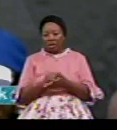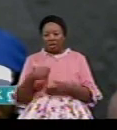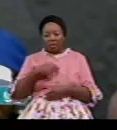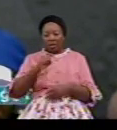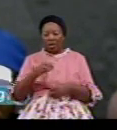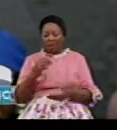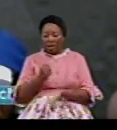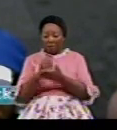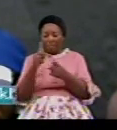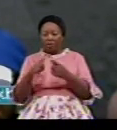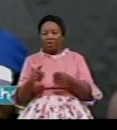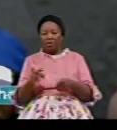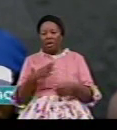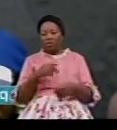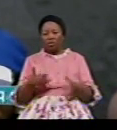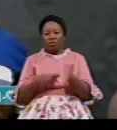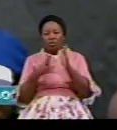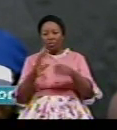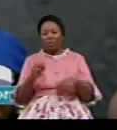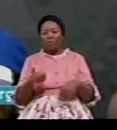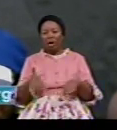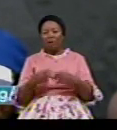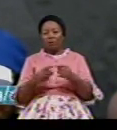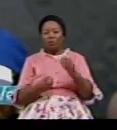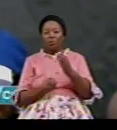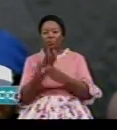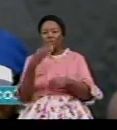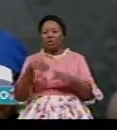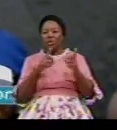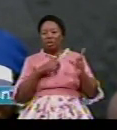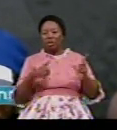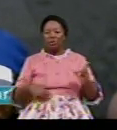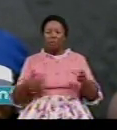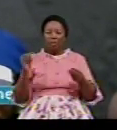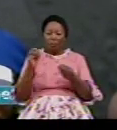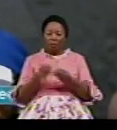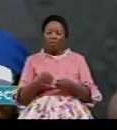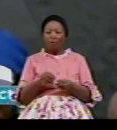God has glorified him in your life, how to know the Lord more.